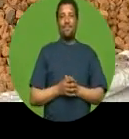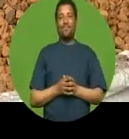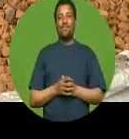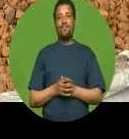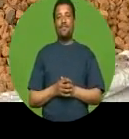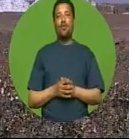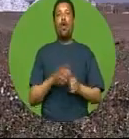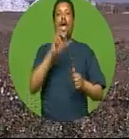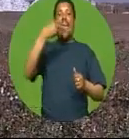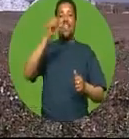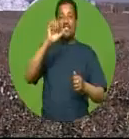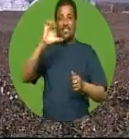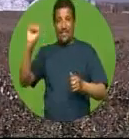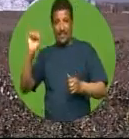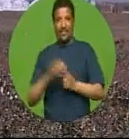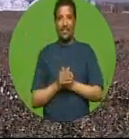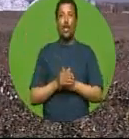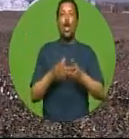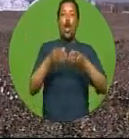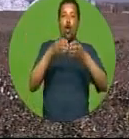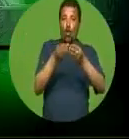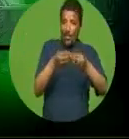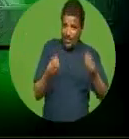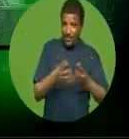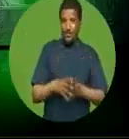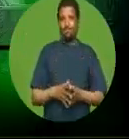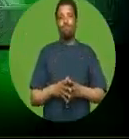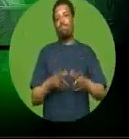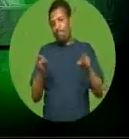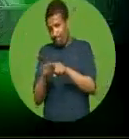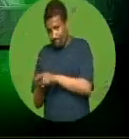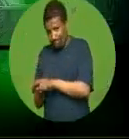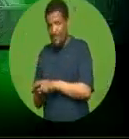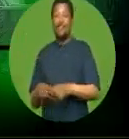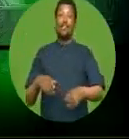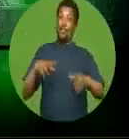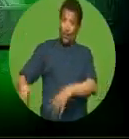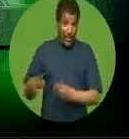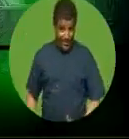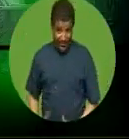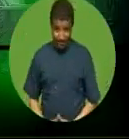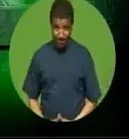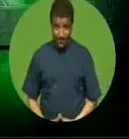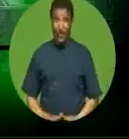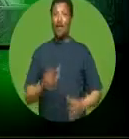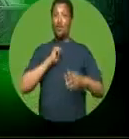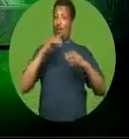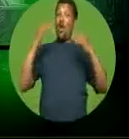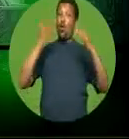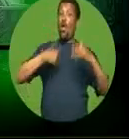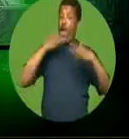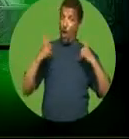pulses, cotton, etc. Students, we hope you now have some